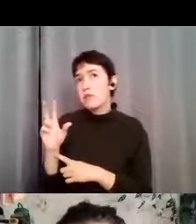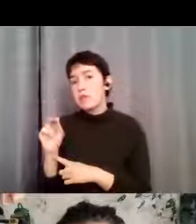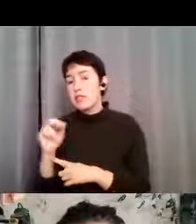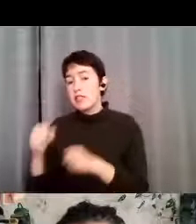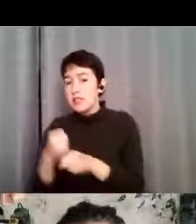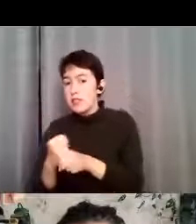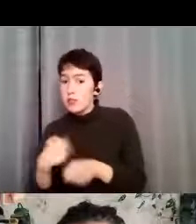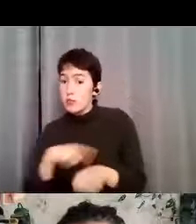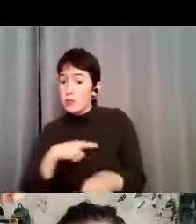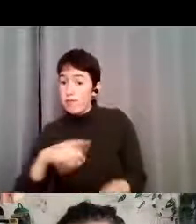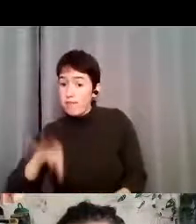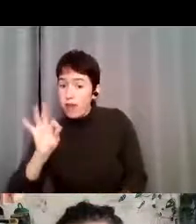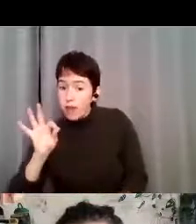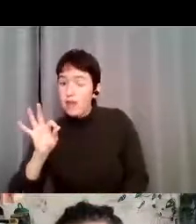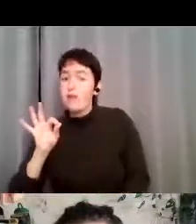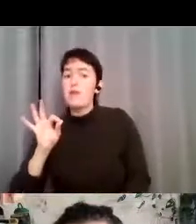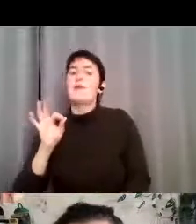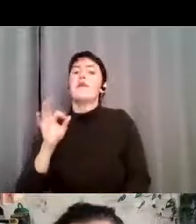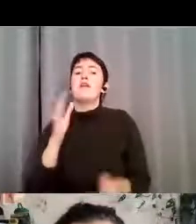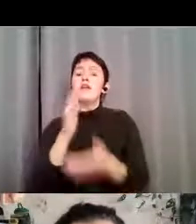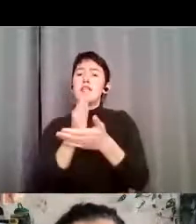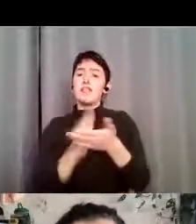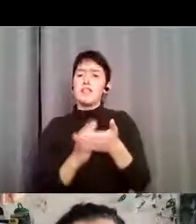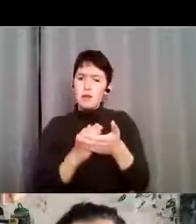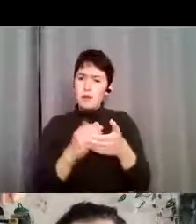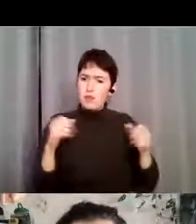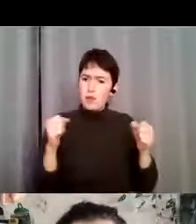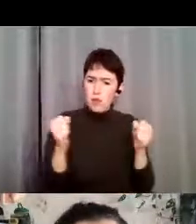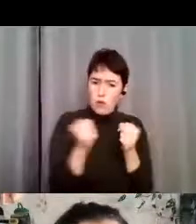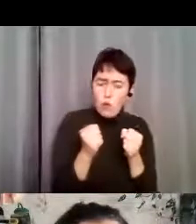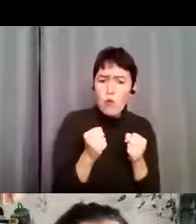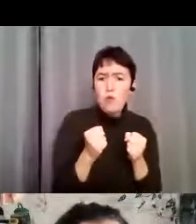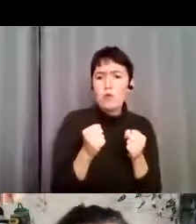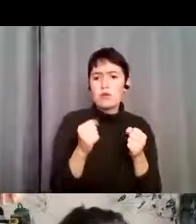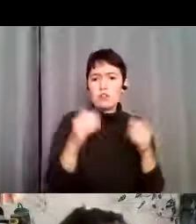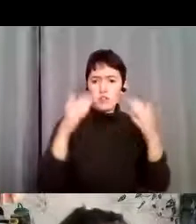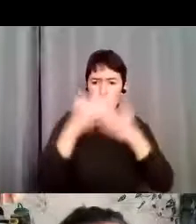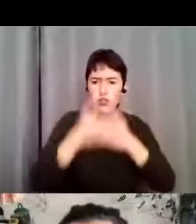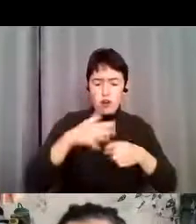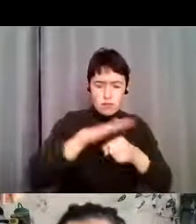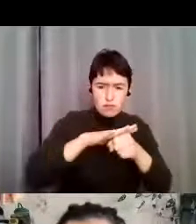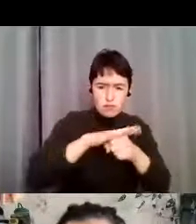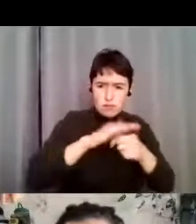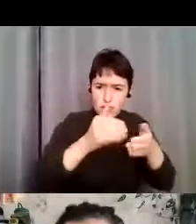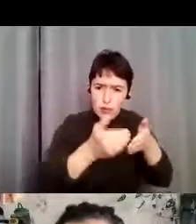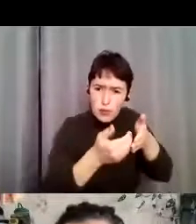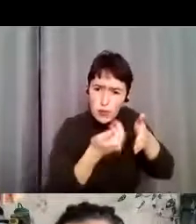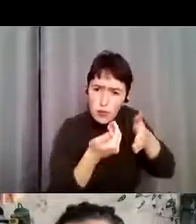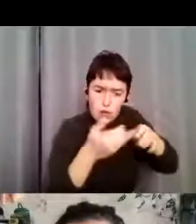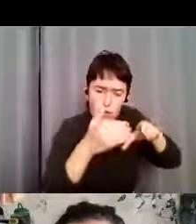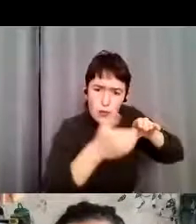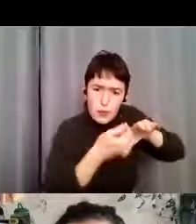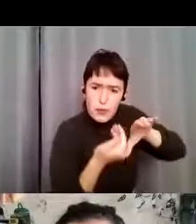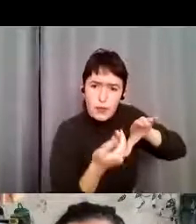is that in some of those cold, shadowy craters near the surface of the moon, which you might remember from the last